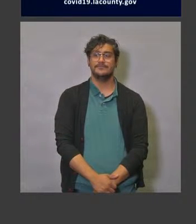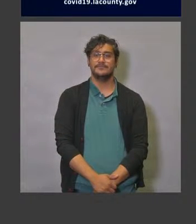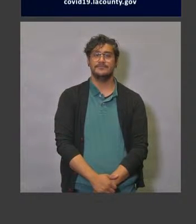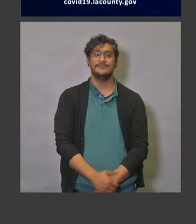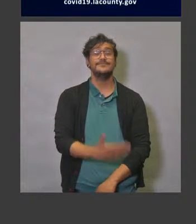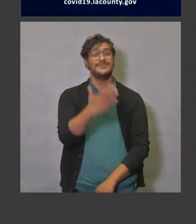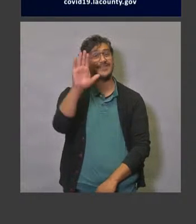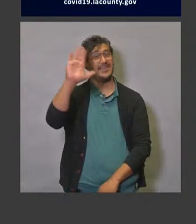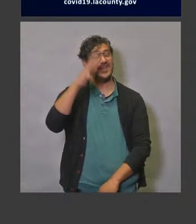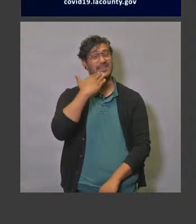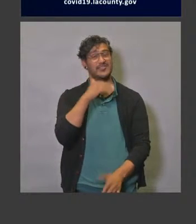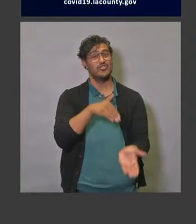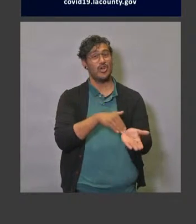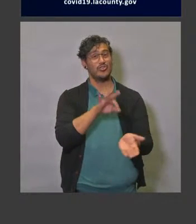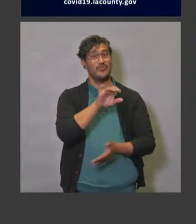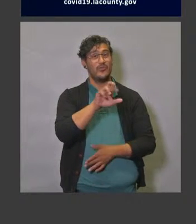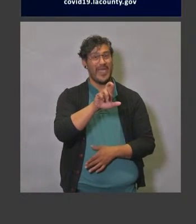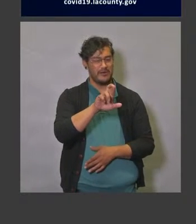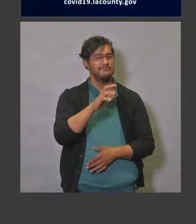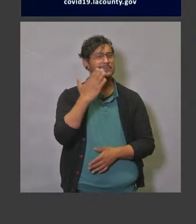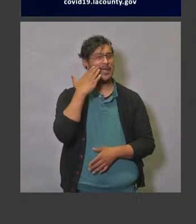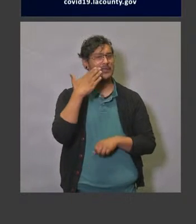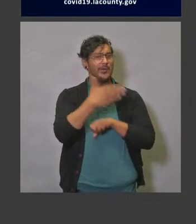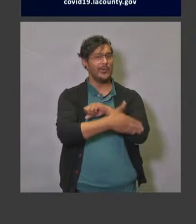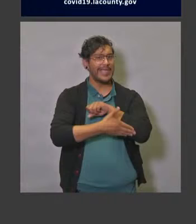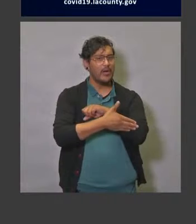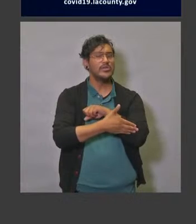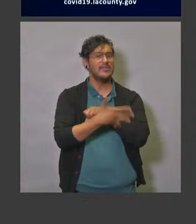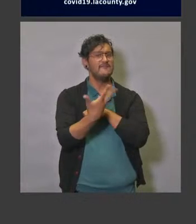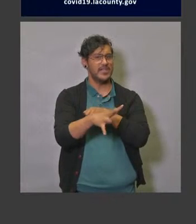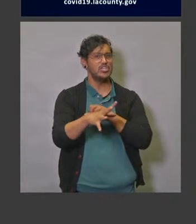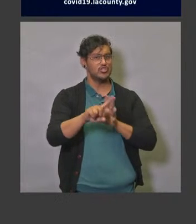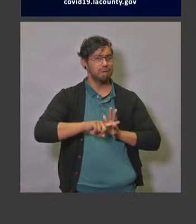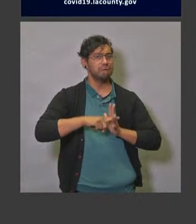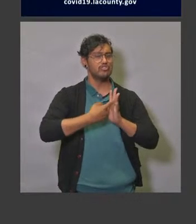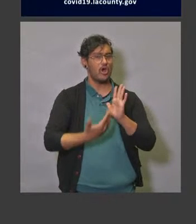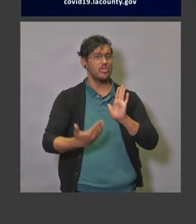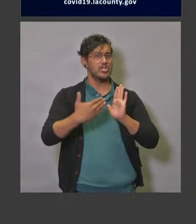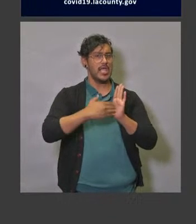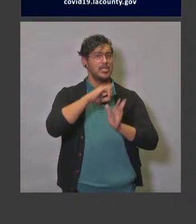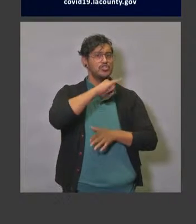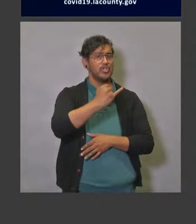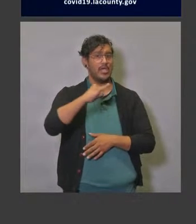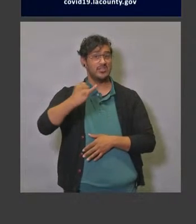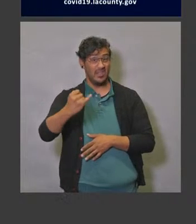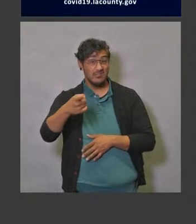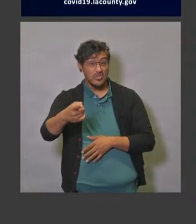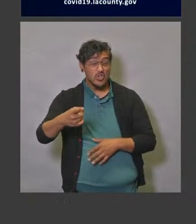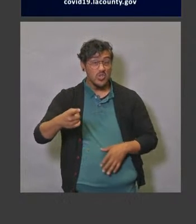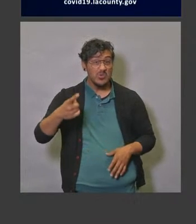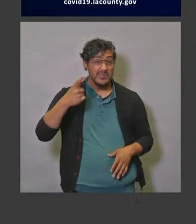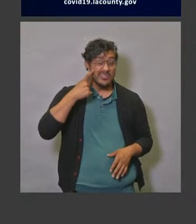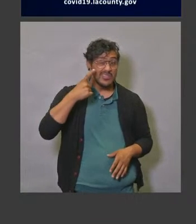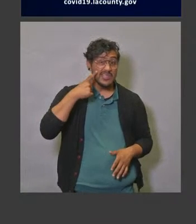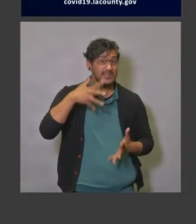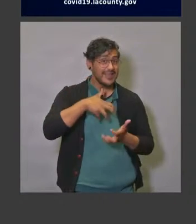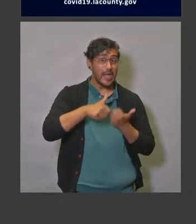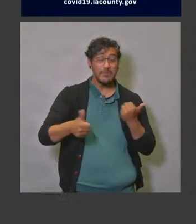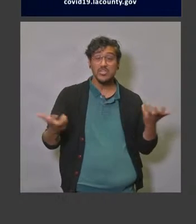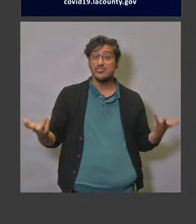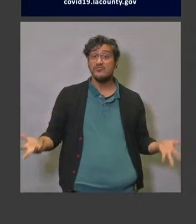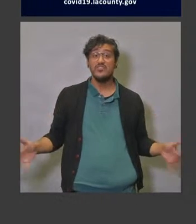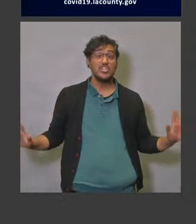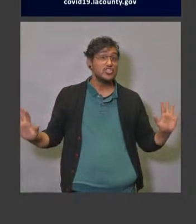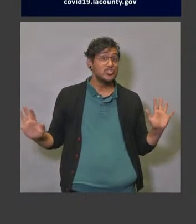Hey, Dr. Ferrer. Although the county has brought back J&J, do you feel that the damage has already been done, that it's going to be even harder